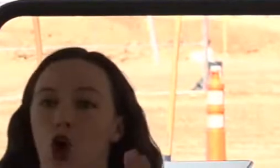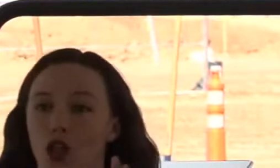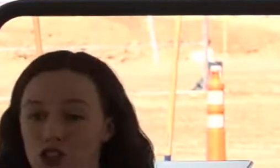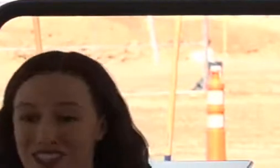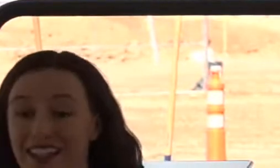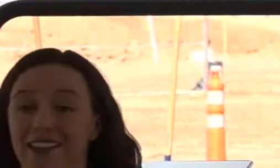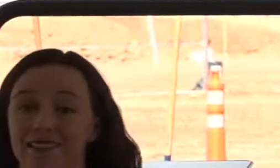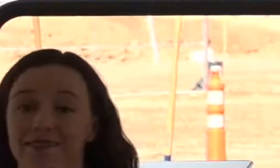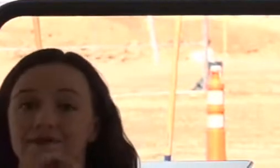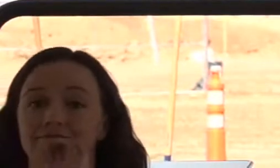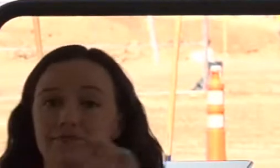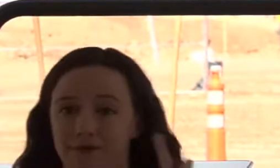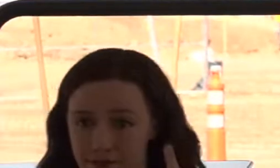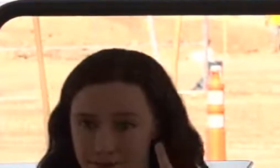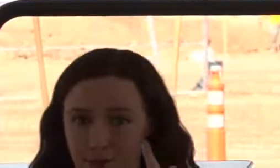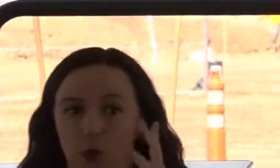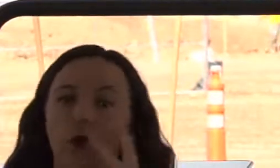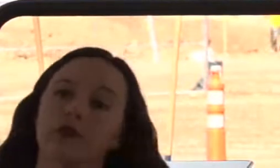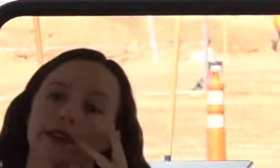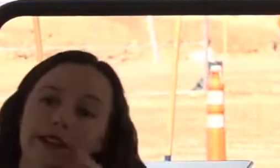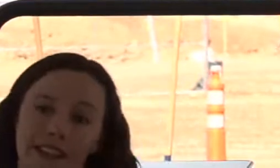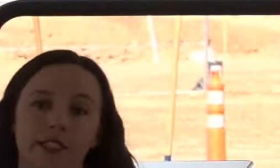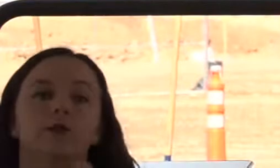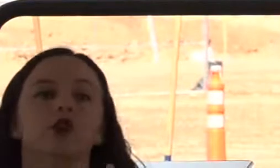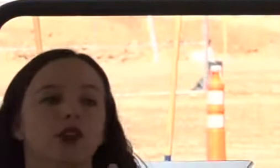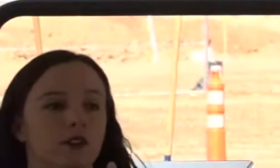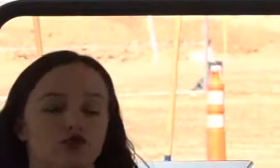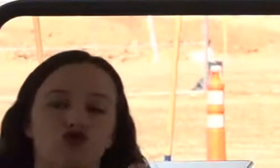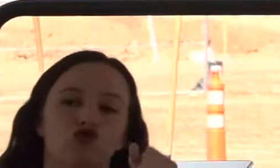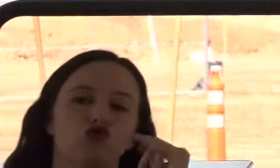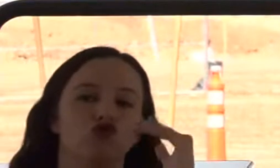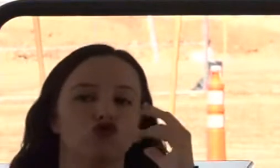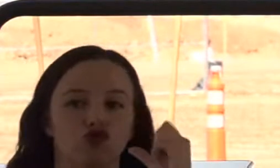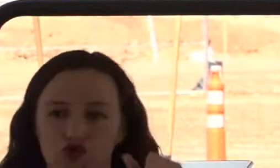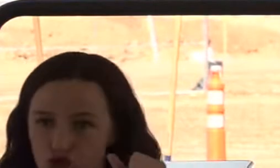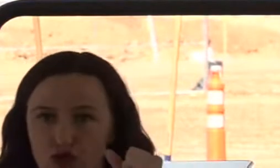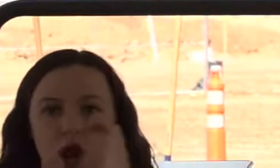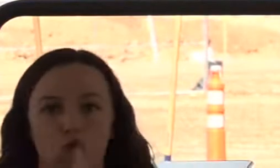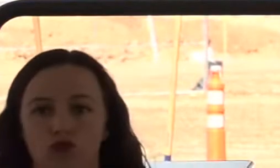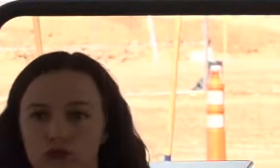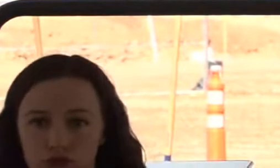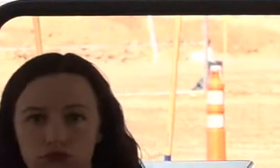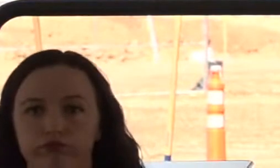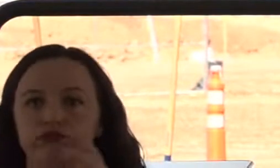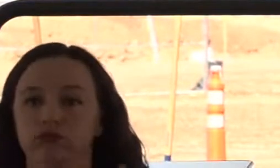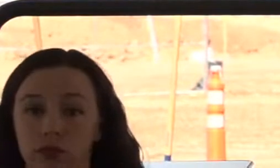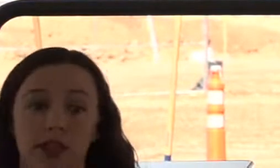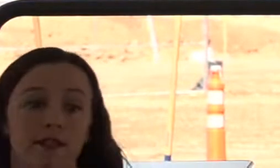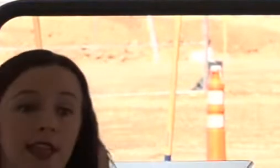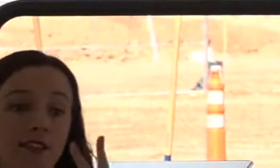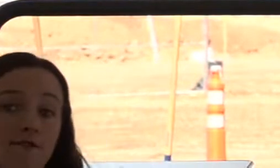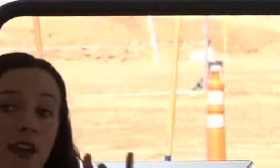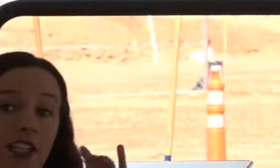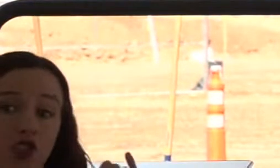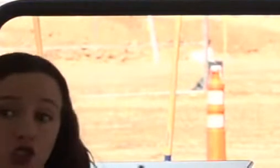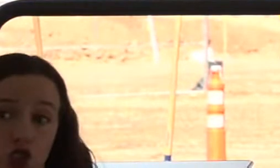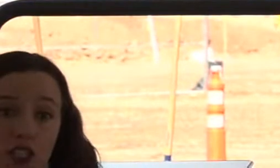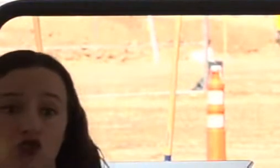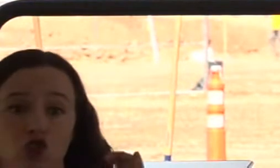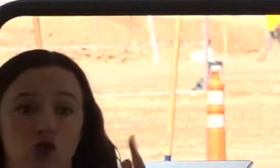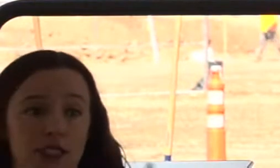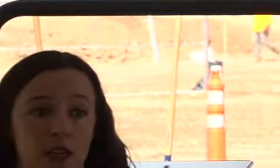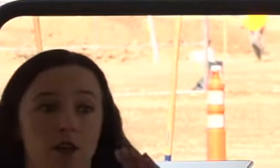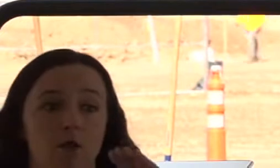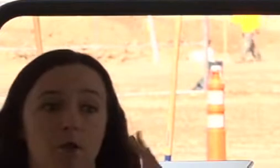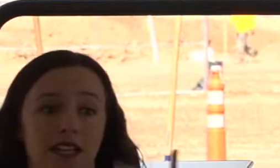Community College are experiencing an incredible construction boom. I'd like to thank Vice Chancellor Christine